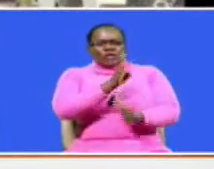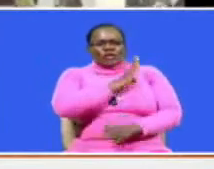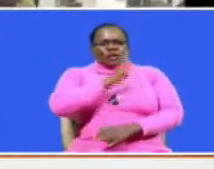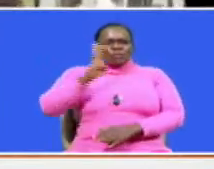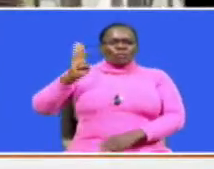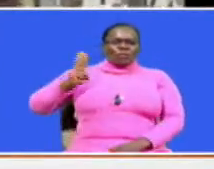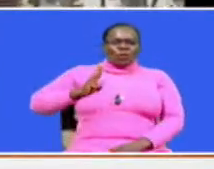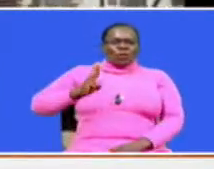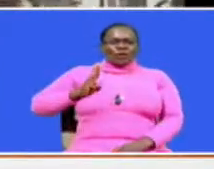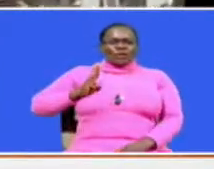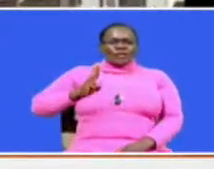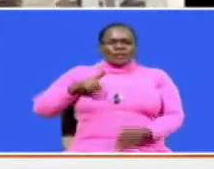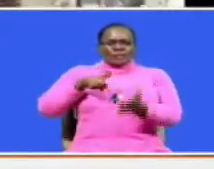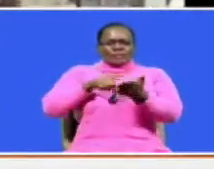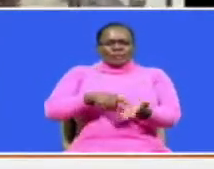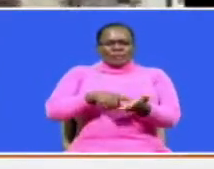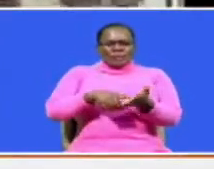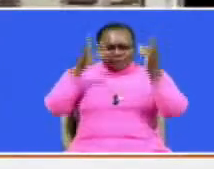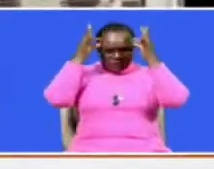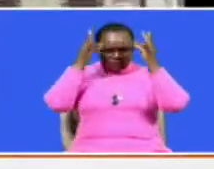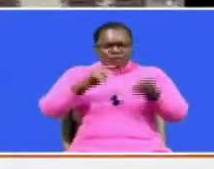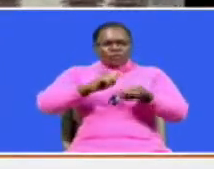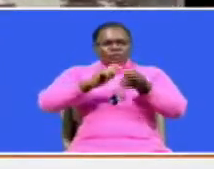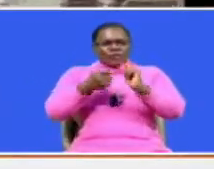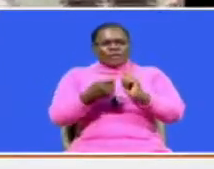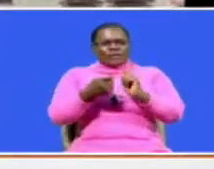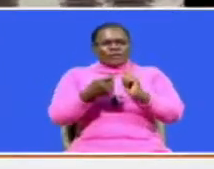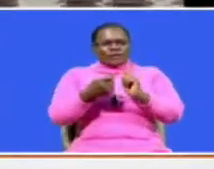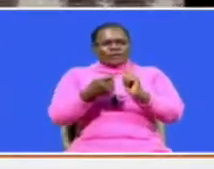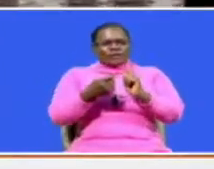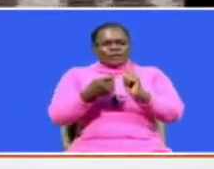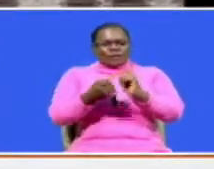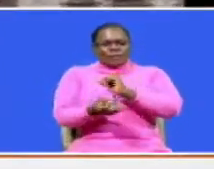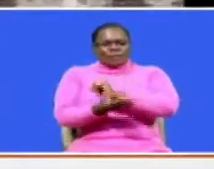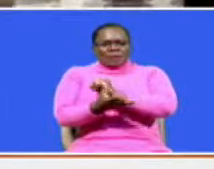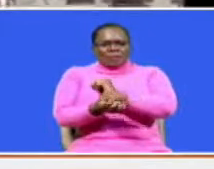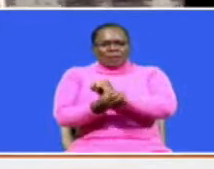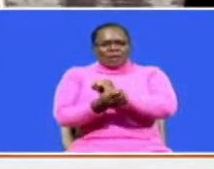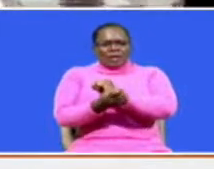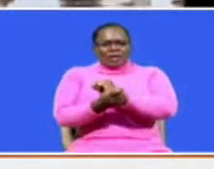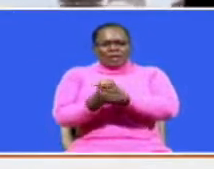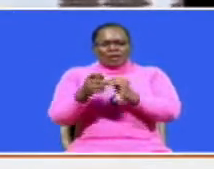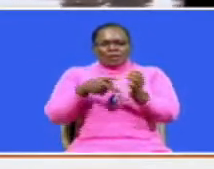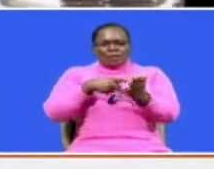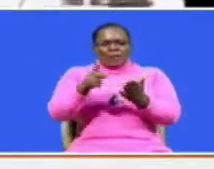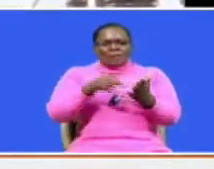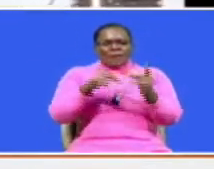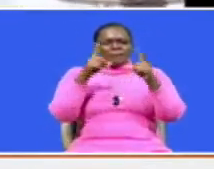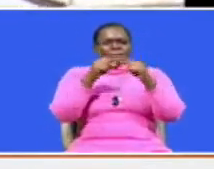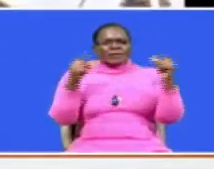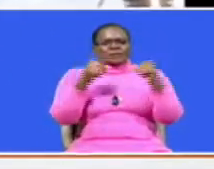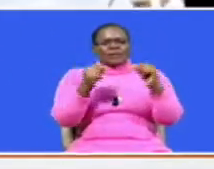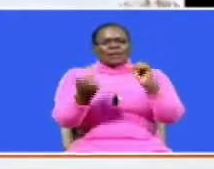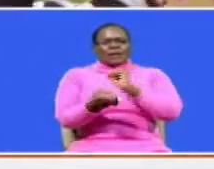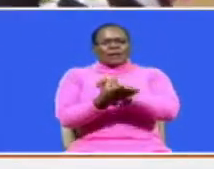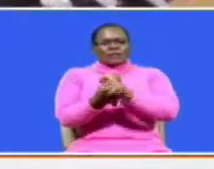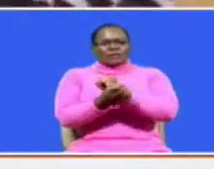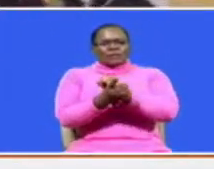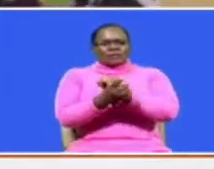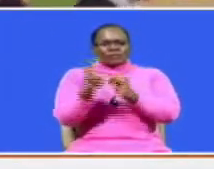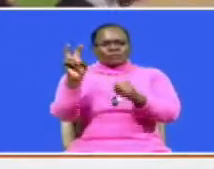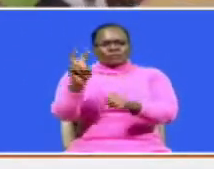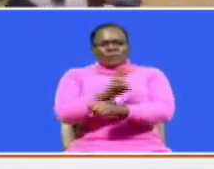Brenda Masinde, maintained that the decision to change from a detailed breakdown of token patches in messages was advised by a